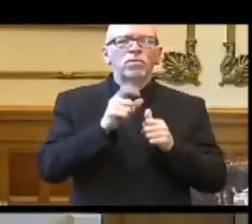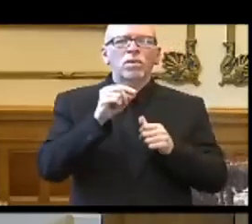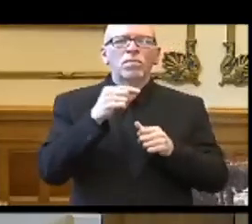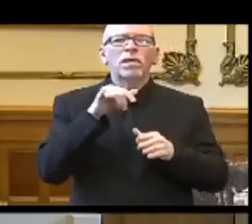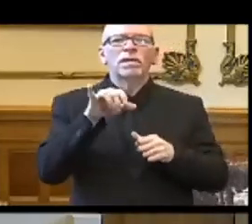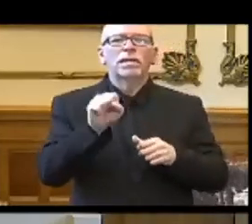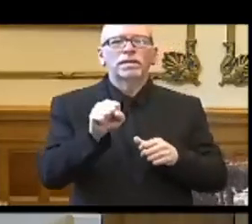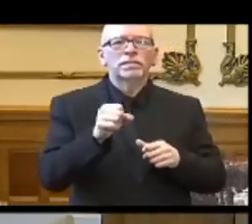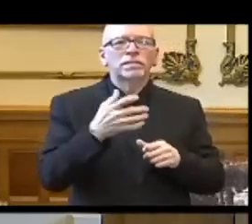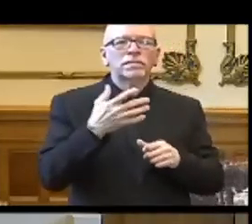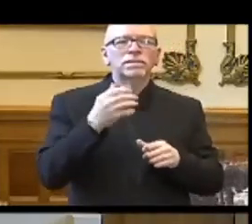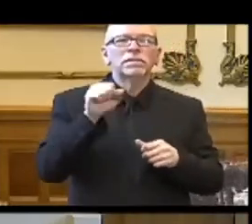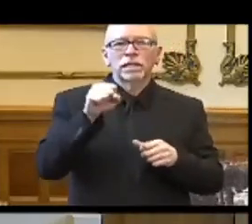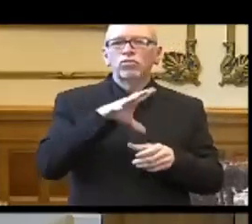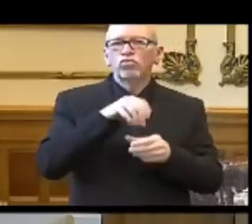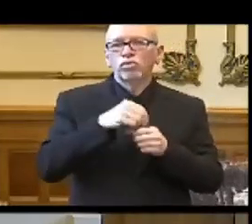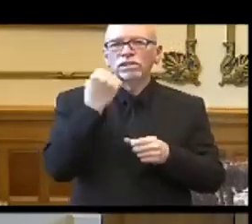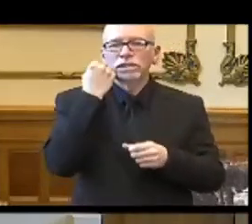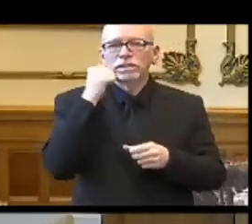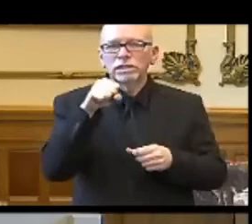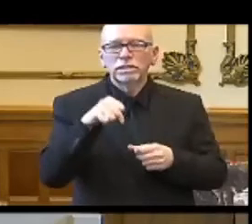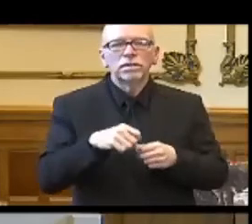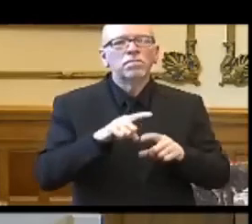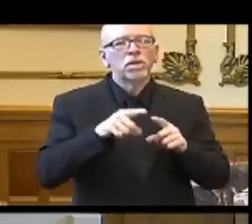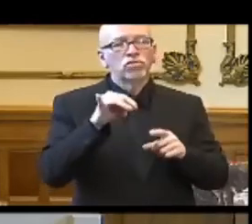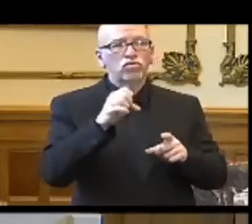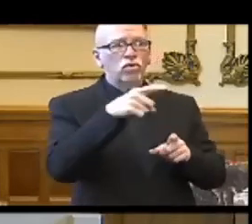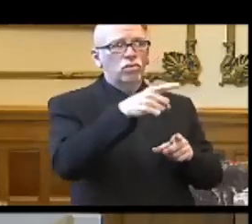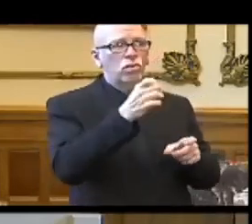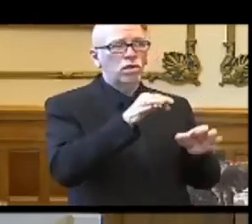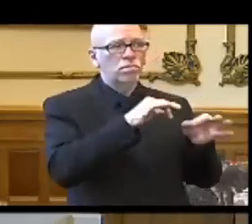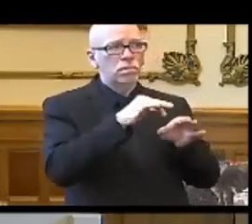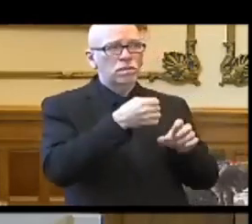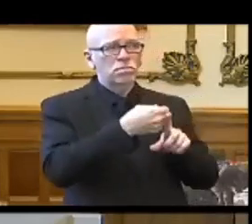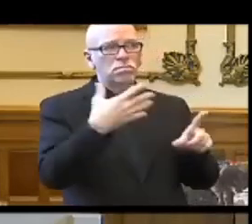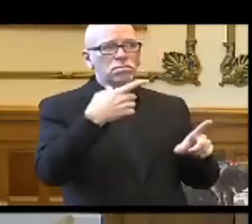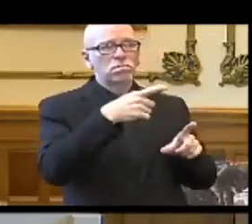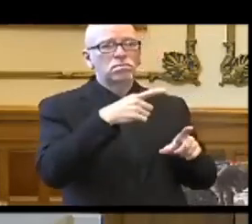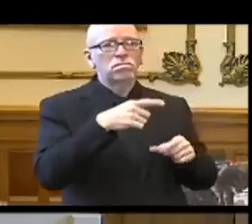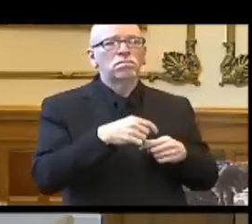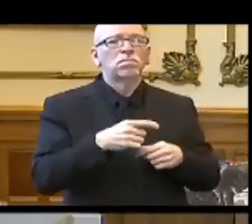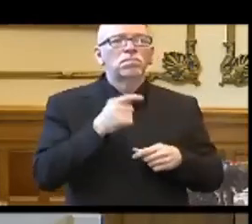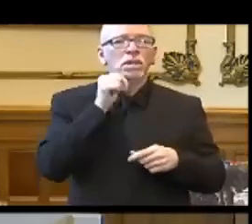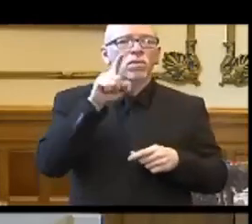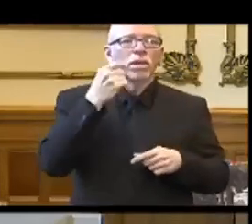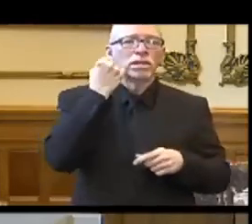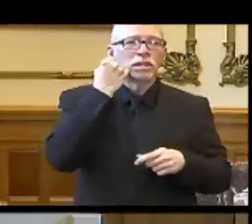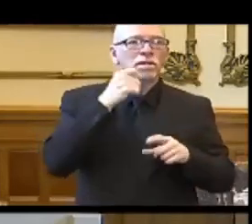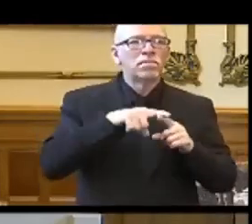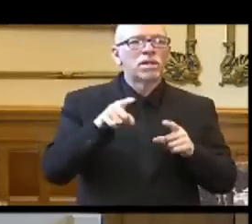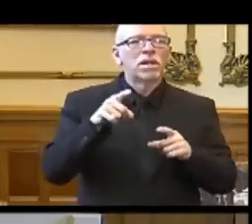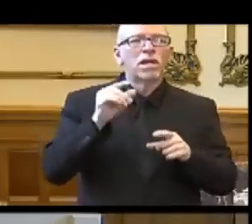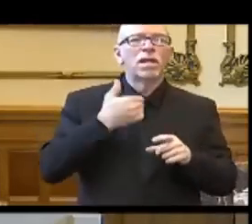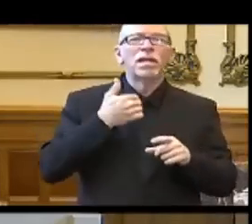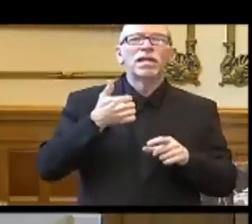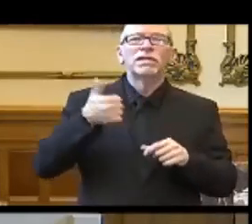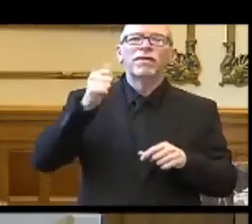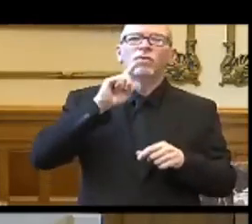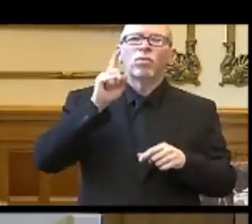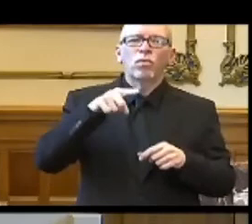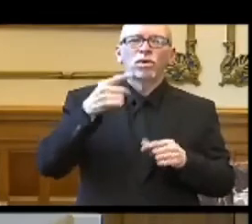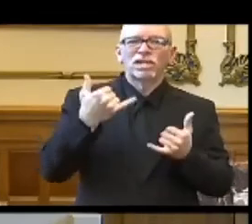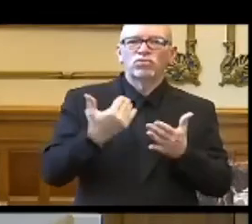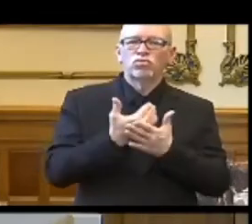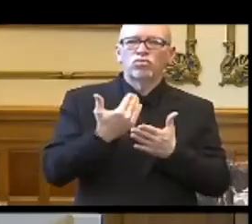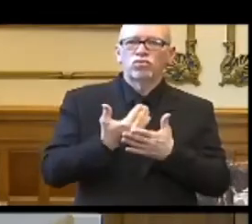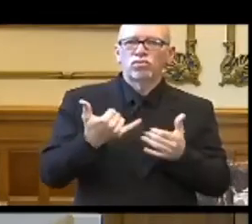yes, it does include. But Joe, you want to talk about not just Dennis, but the executive order, this